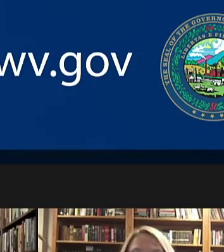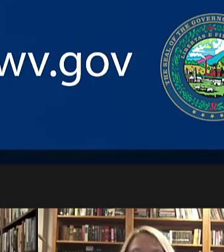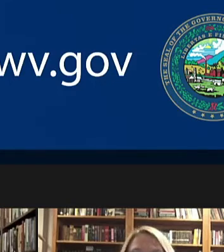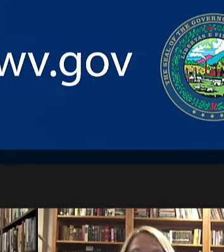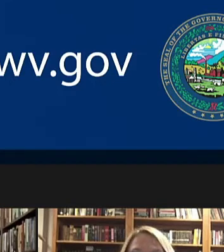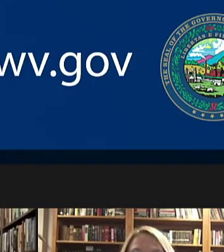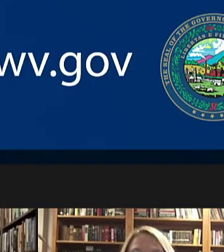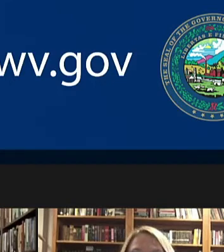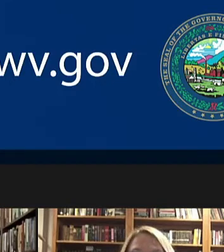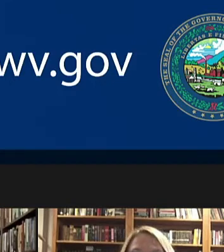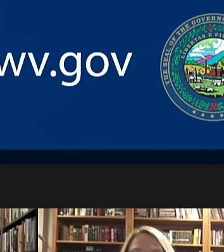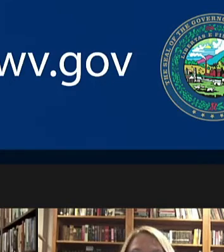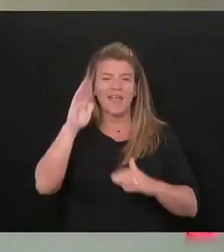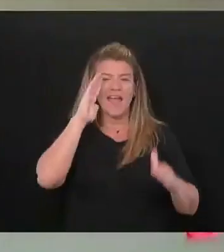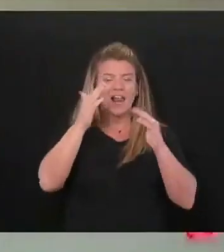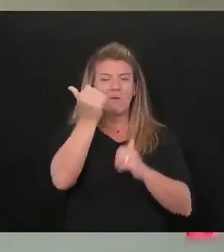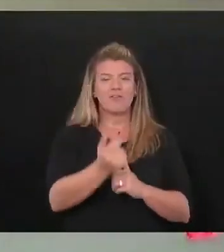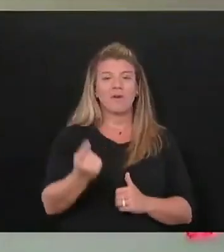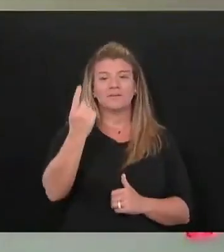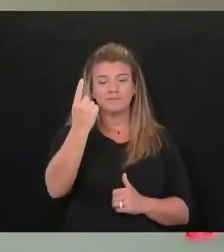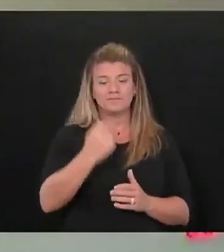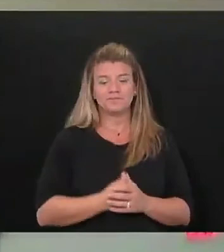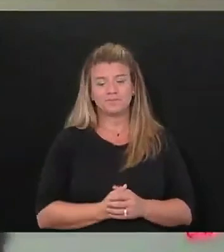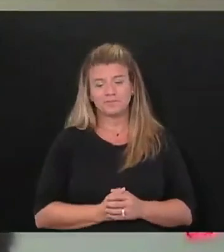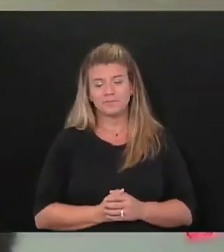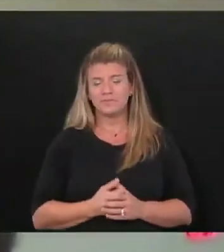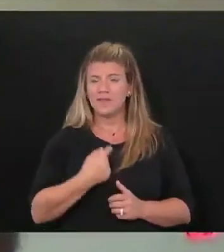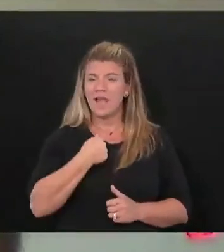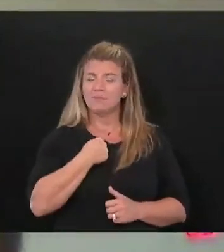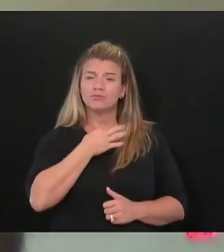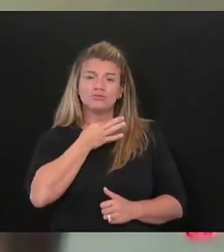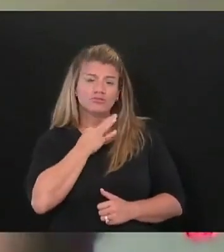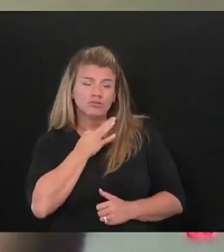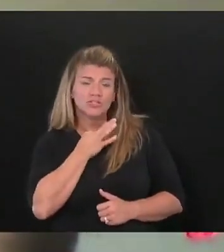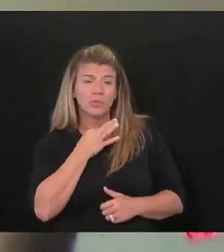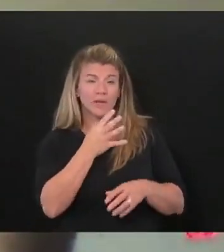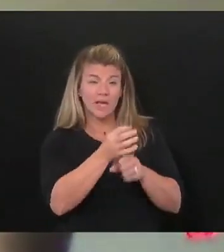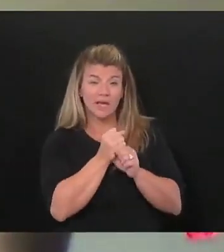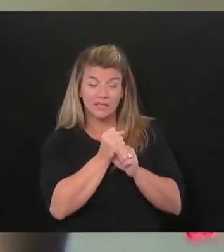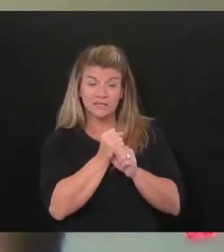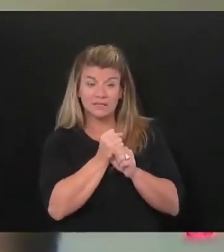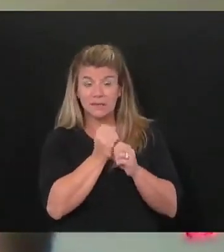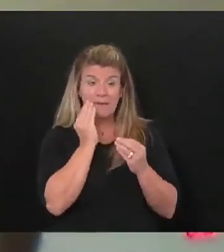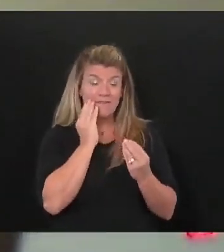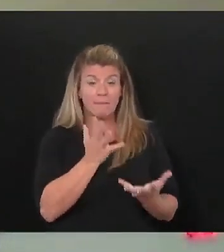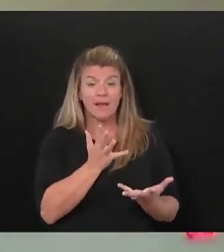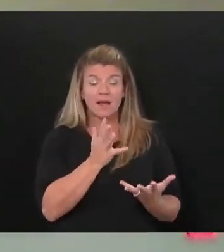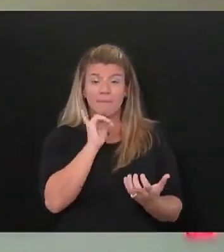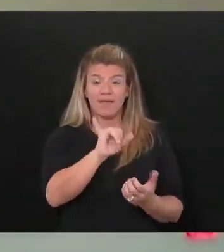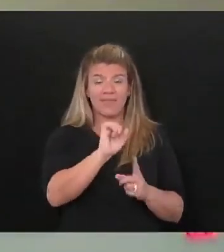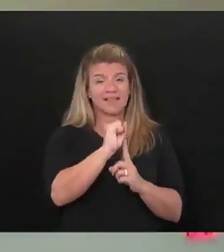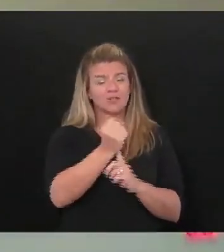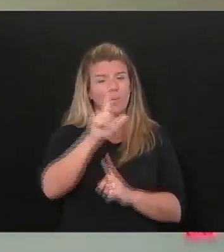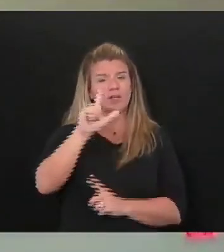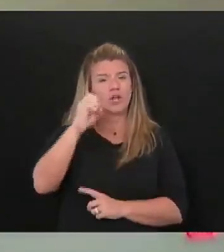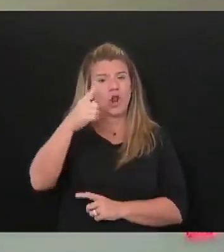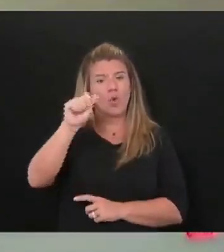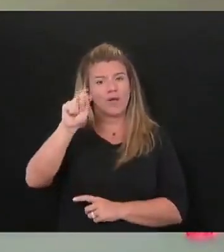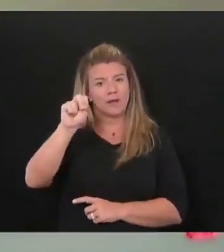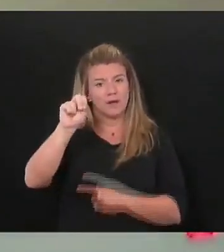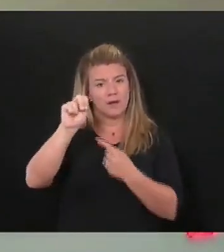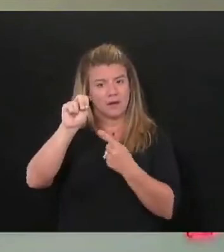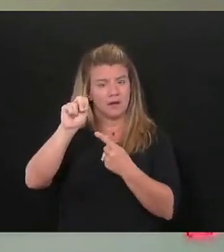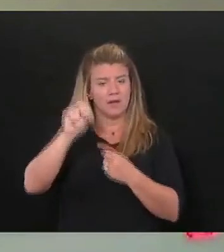Hi, everyone. It's Taylor with the Herald-Dispatch. I was wondering if we could get some more information about the situation in Logan. And what